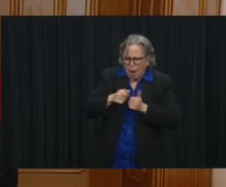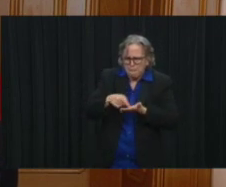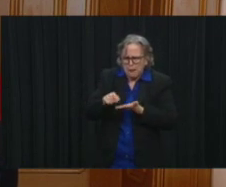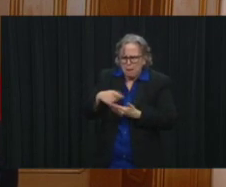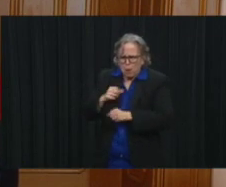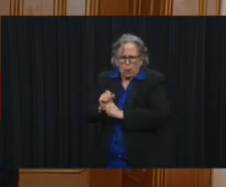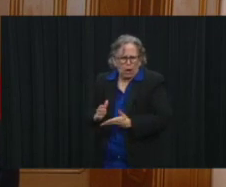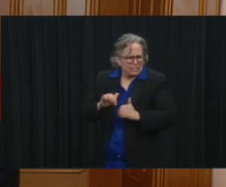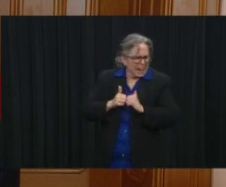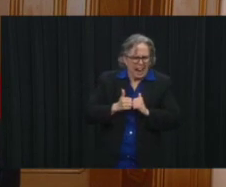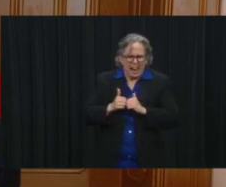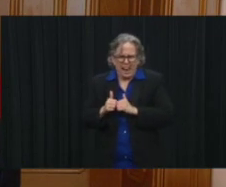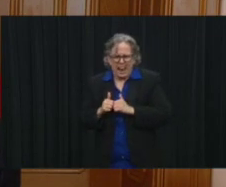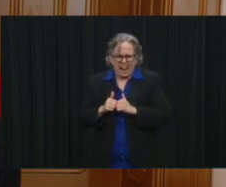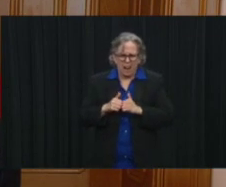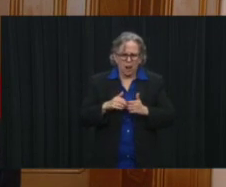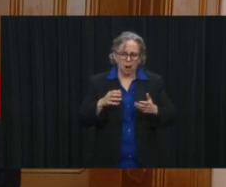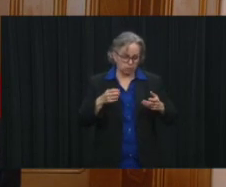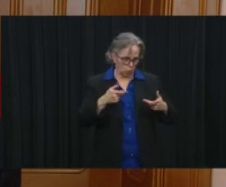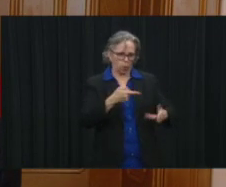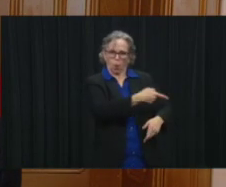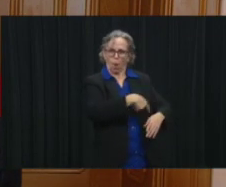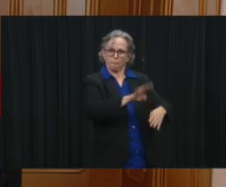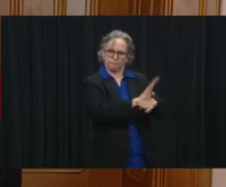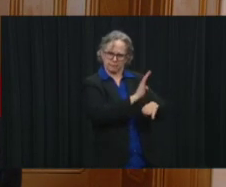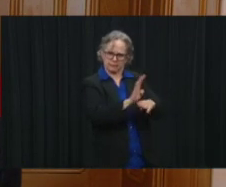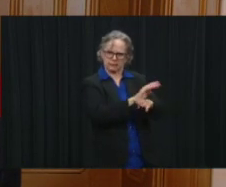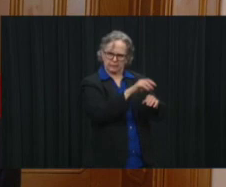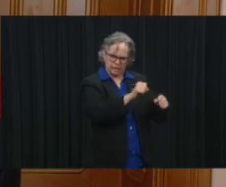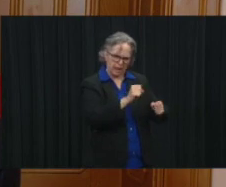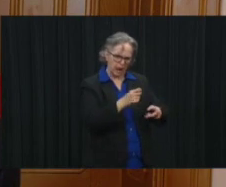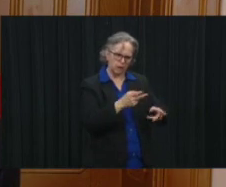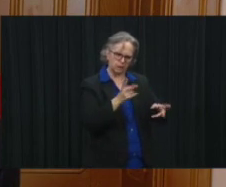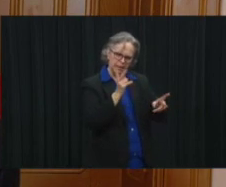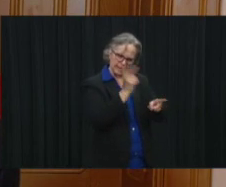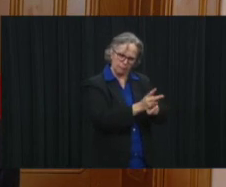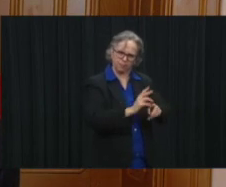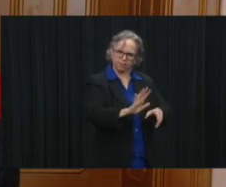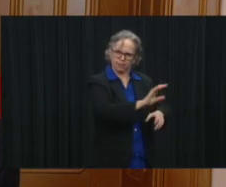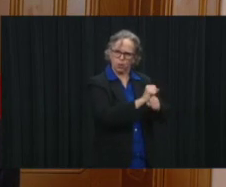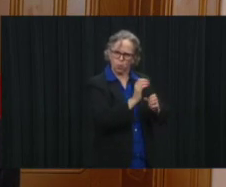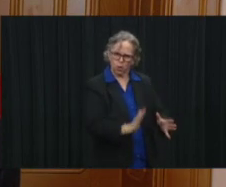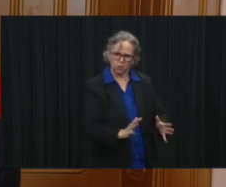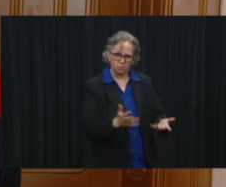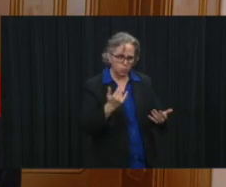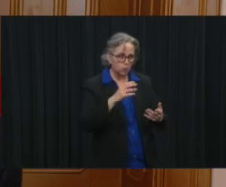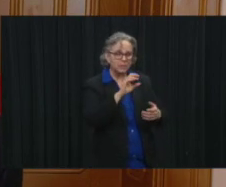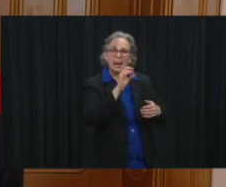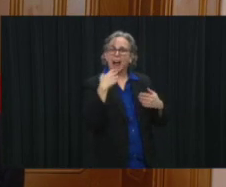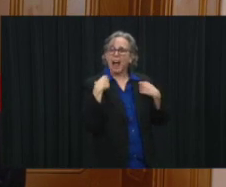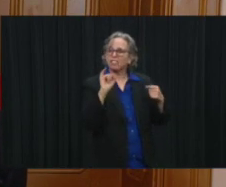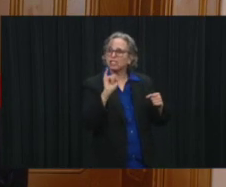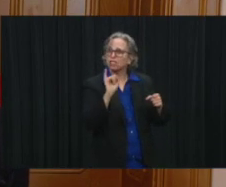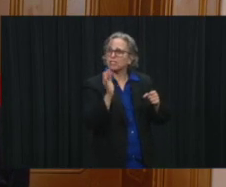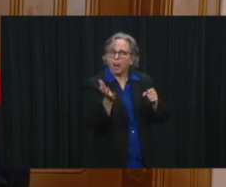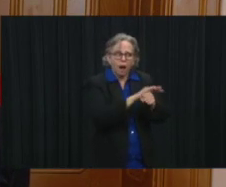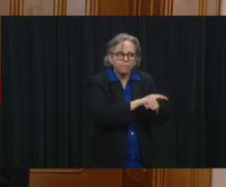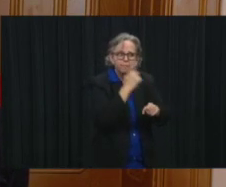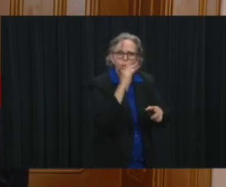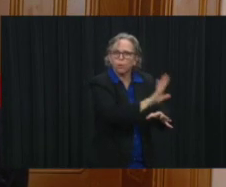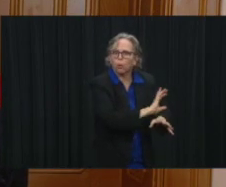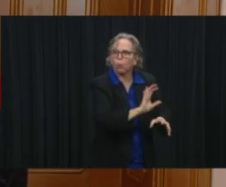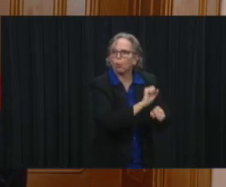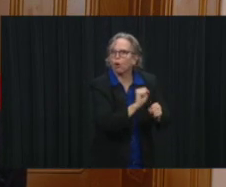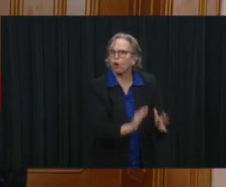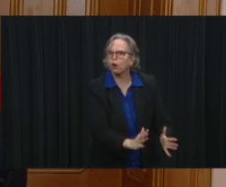to be able to hold on to their employees. It's where most people get their health care. Most people have their retirement. We want to keep people connected to work also